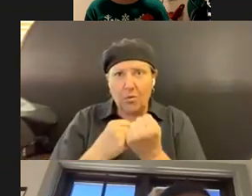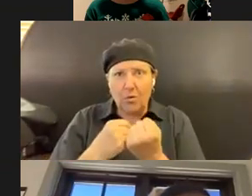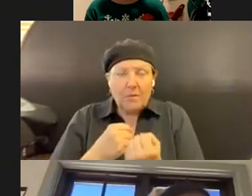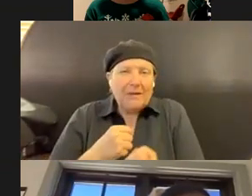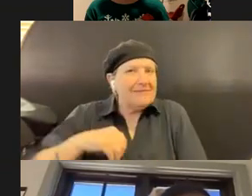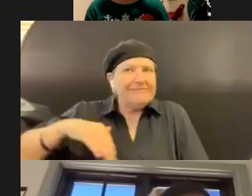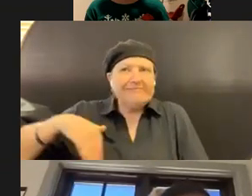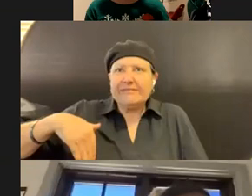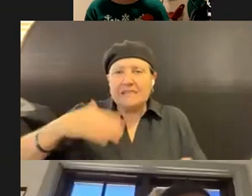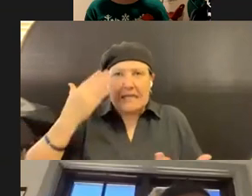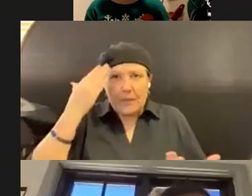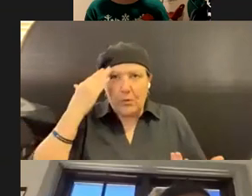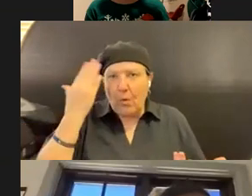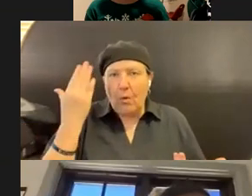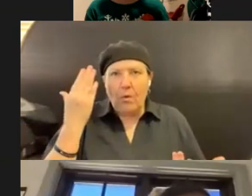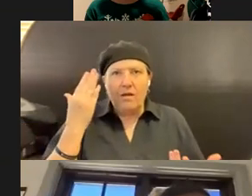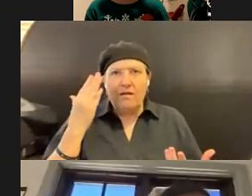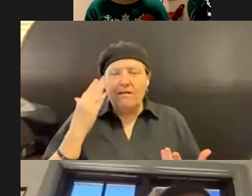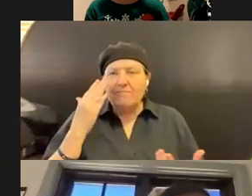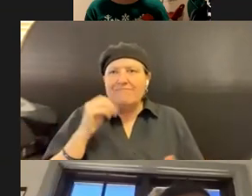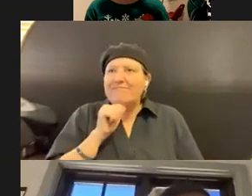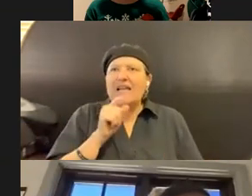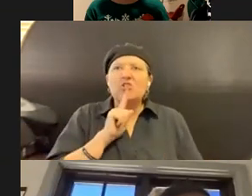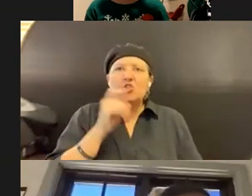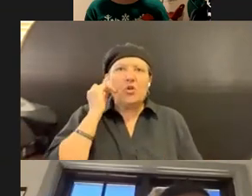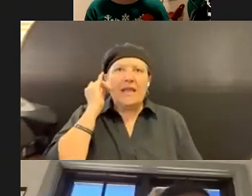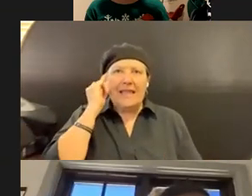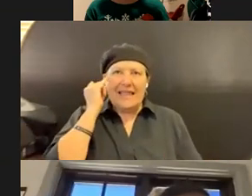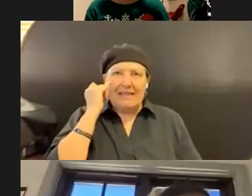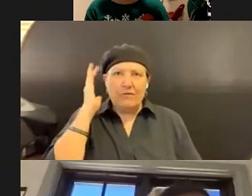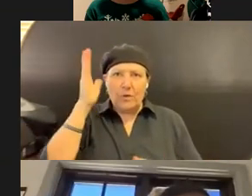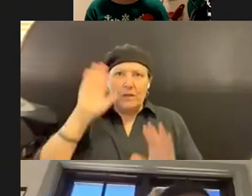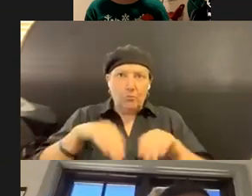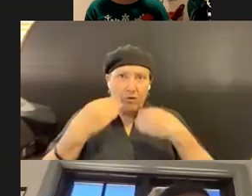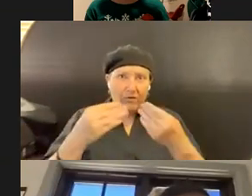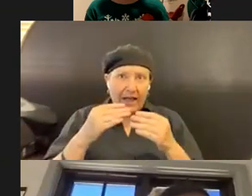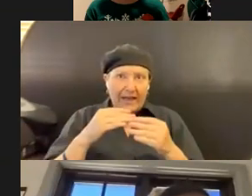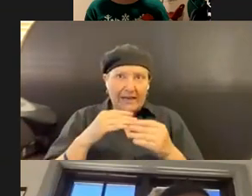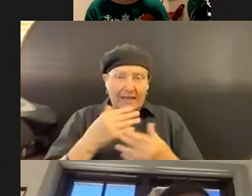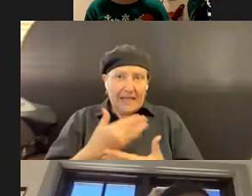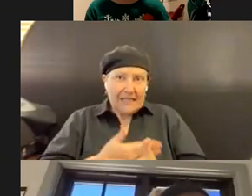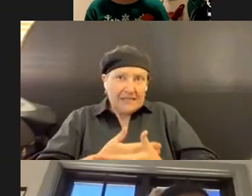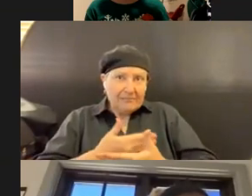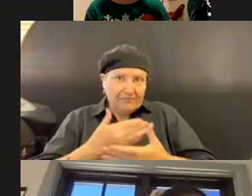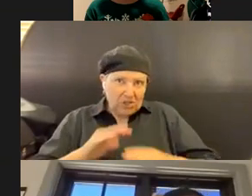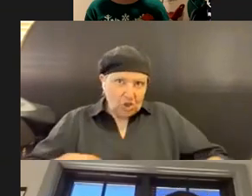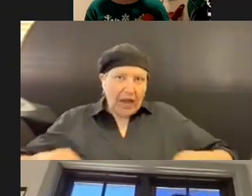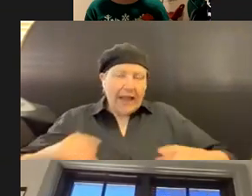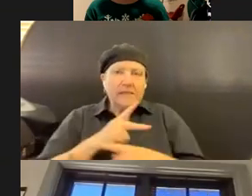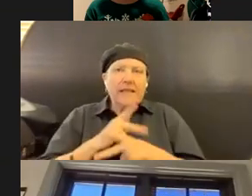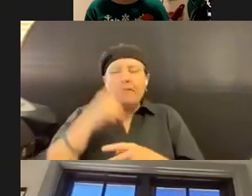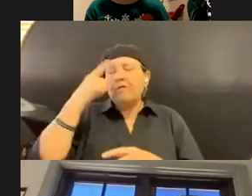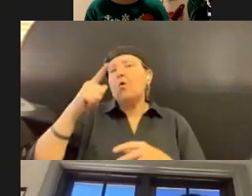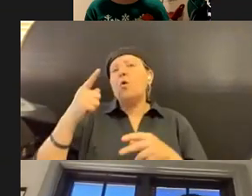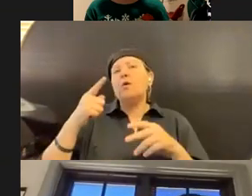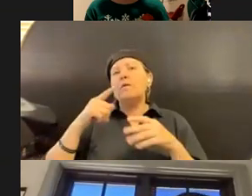anything that says that they're going to provide that childcare for families. But if they do open that up, because we'll